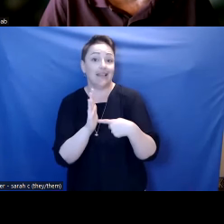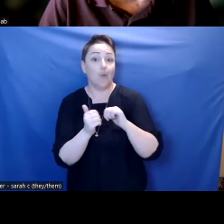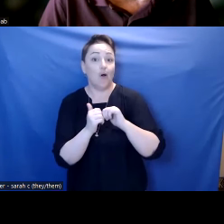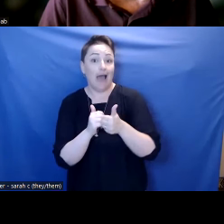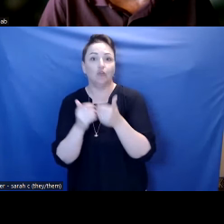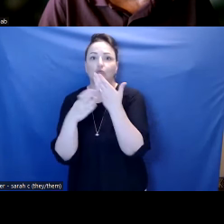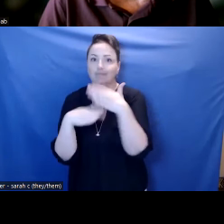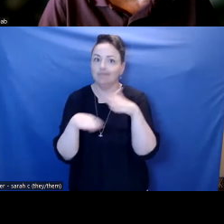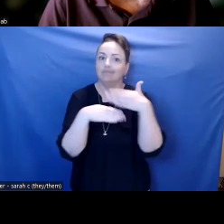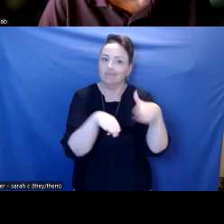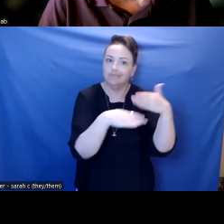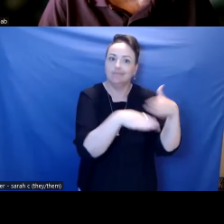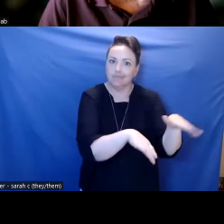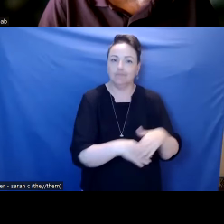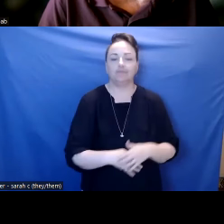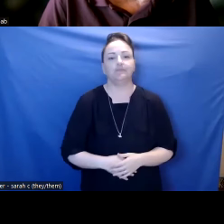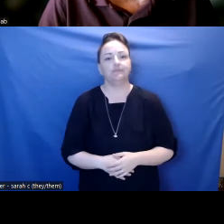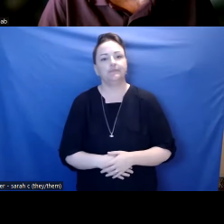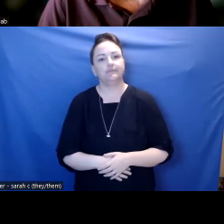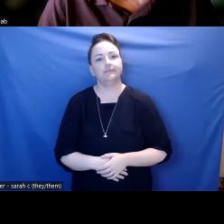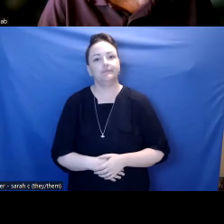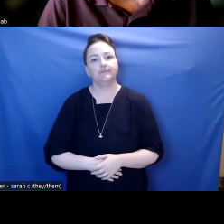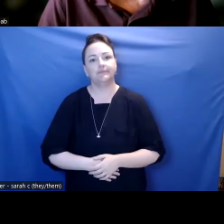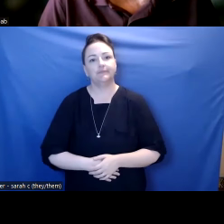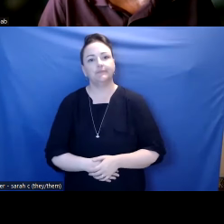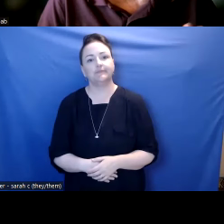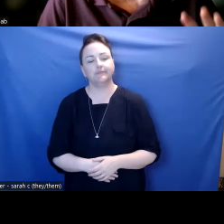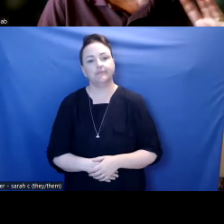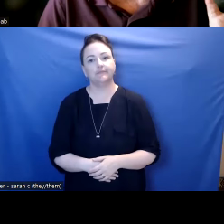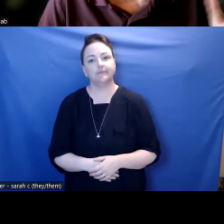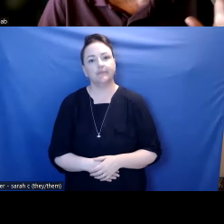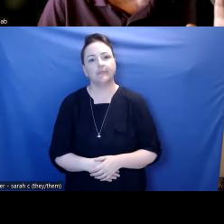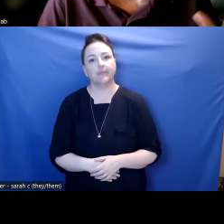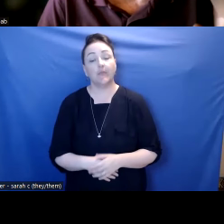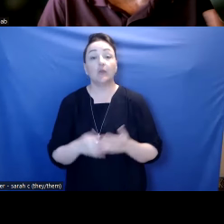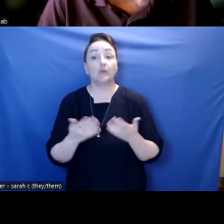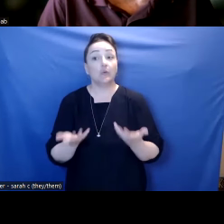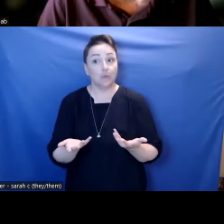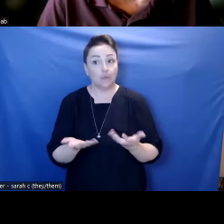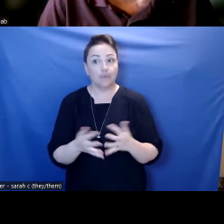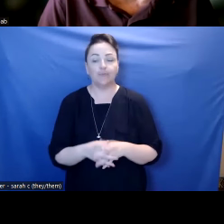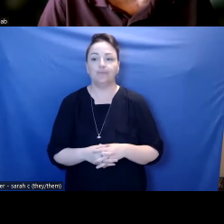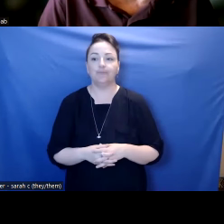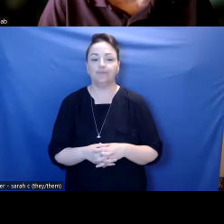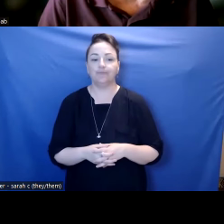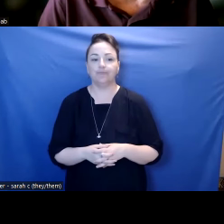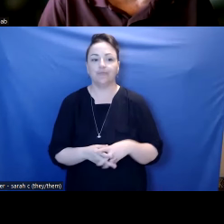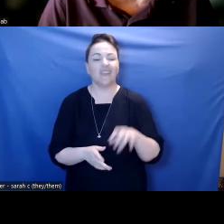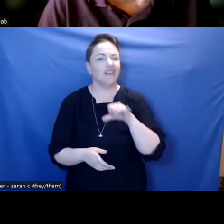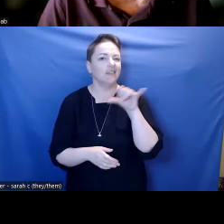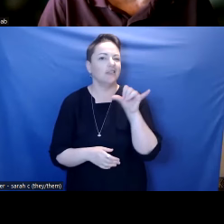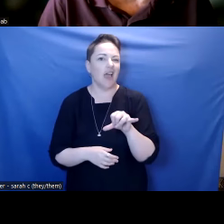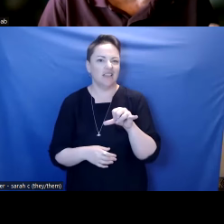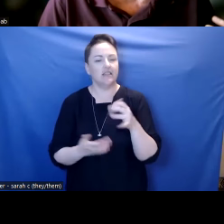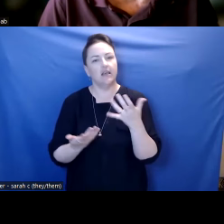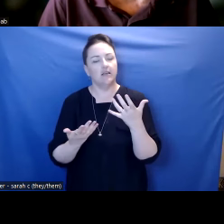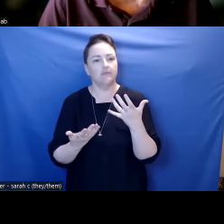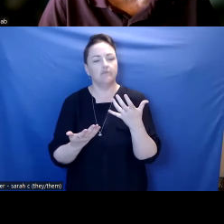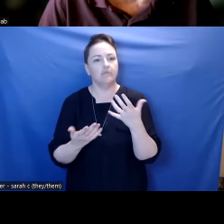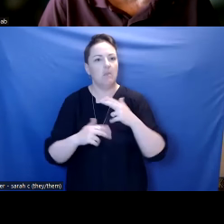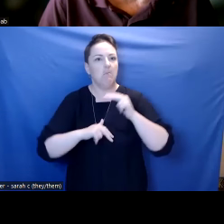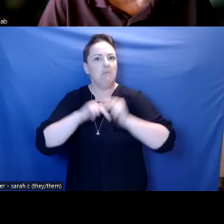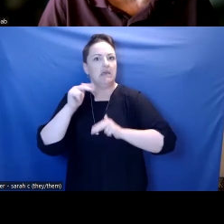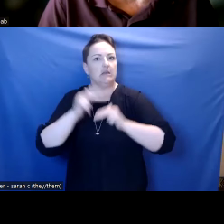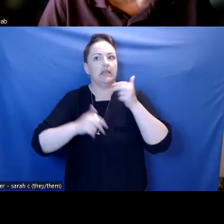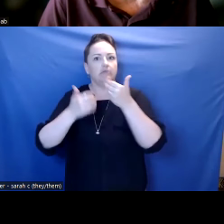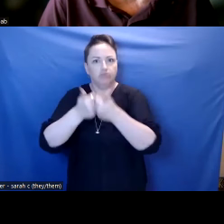that. Go ahead, Jonathan. So that's basically the physical part of it. Now I'm finish